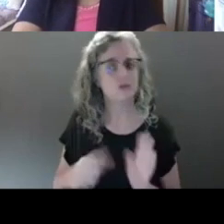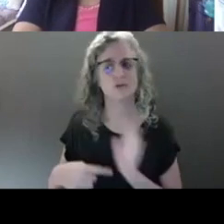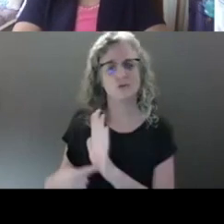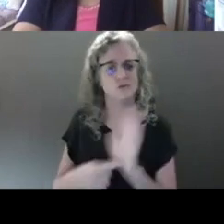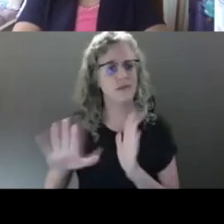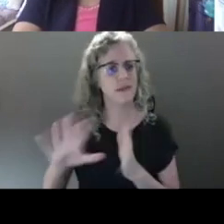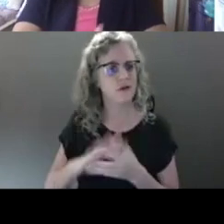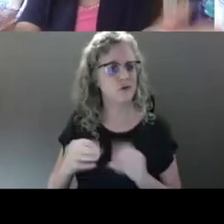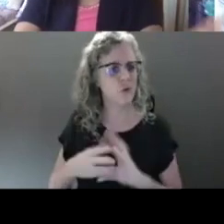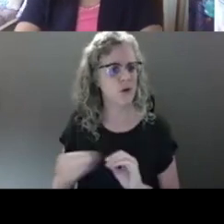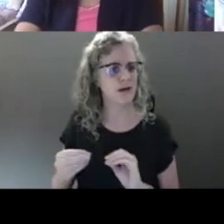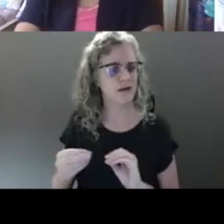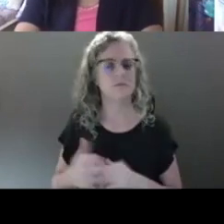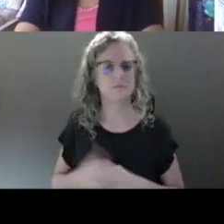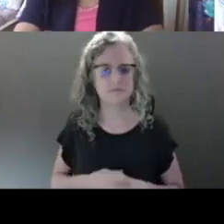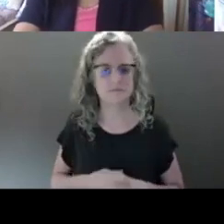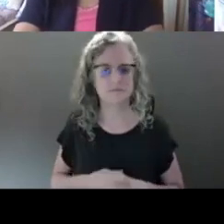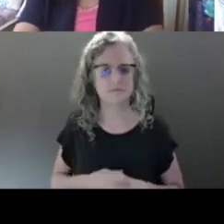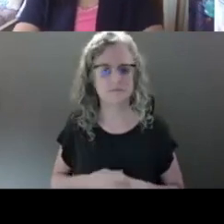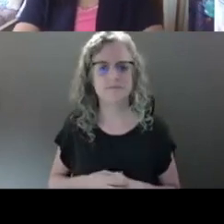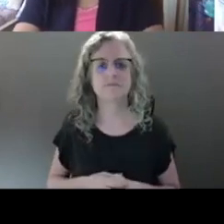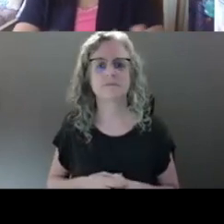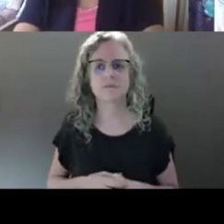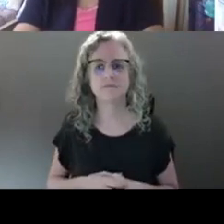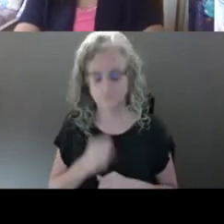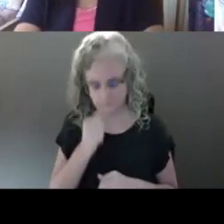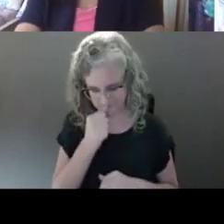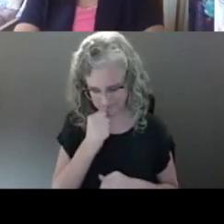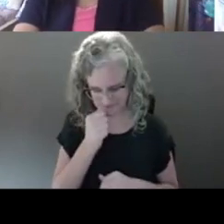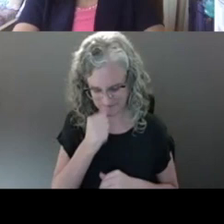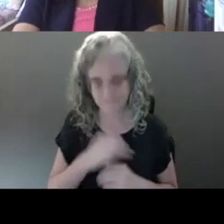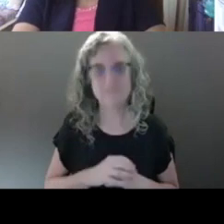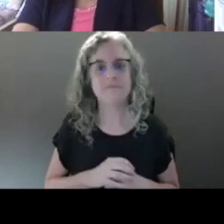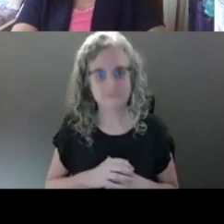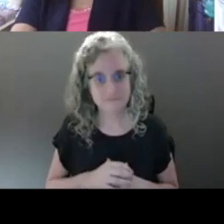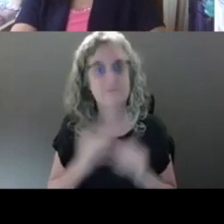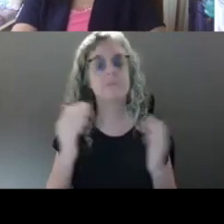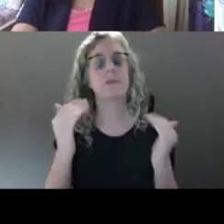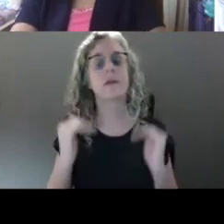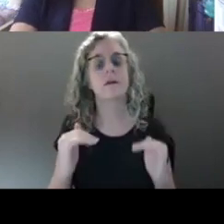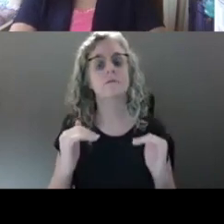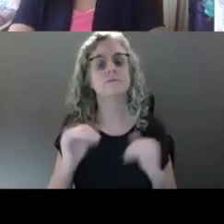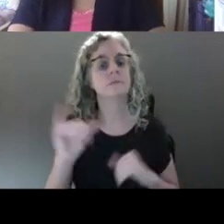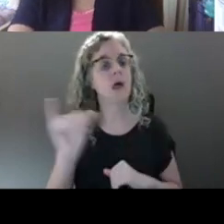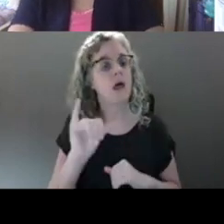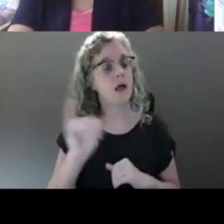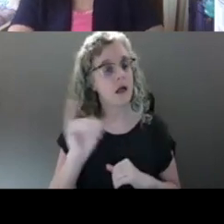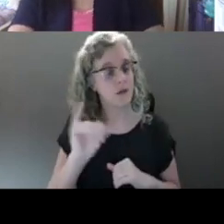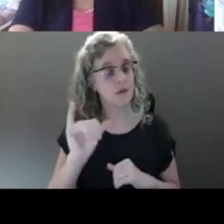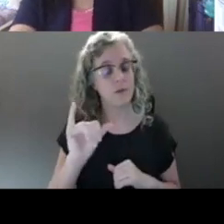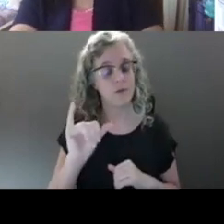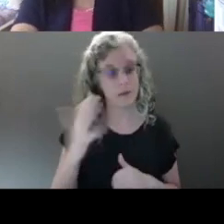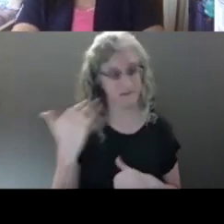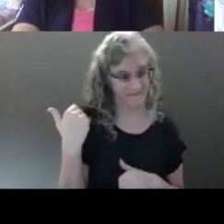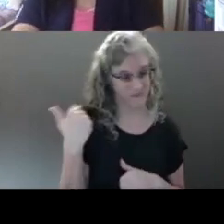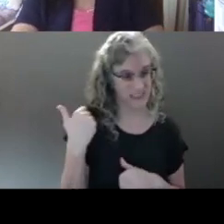It also, in representation, we talk about education. And during the poll earlier, we saw that not